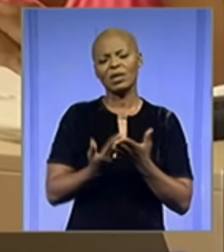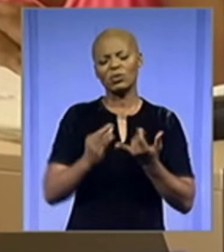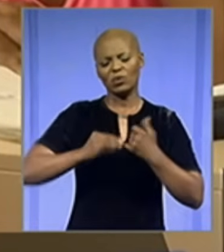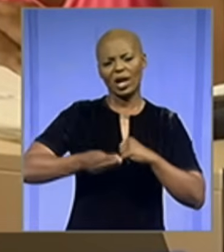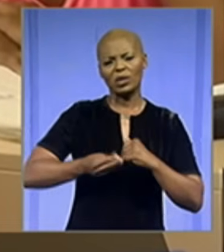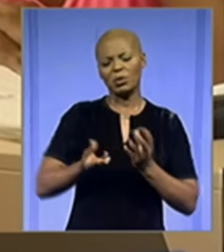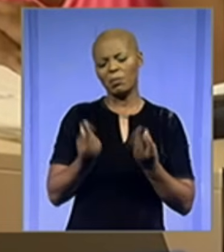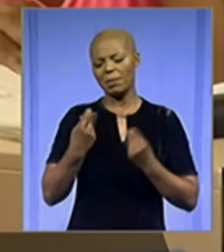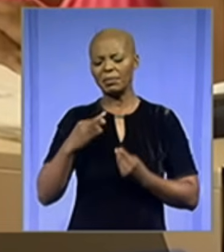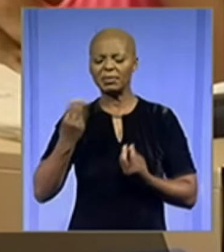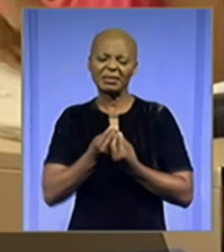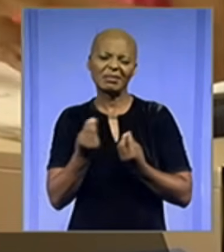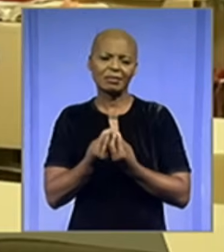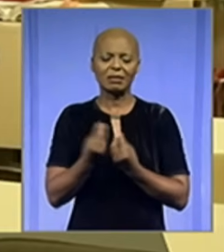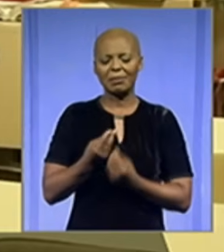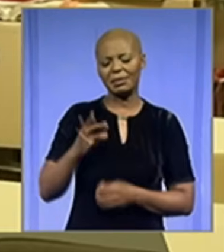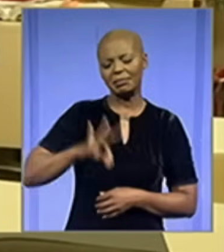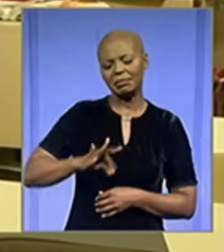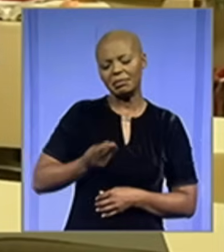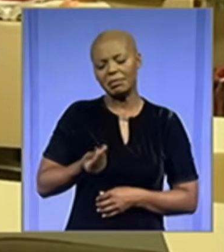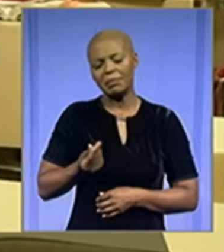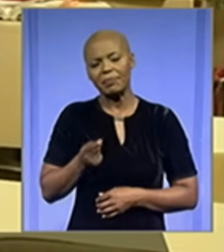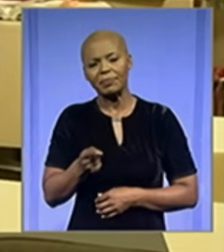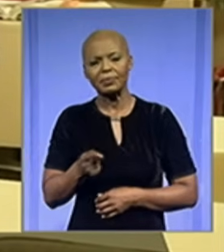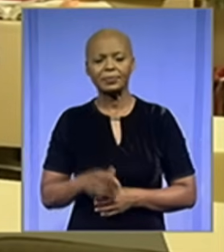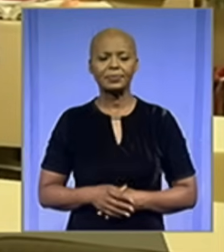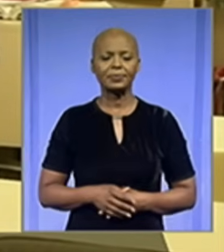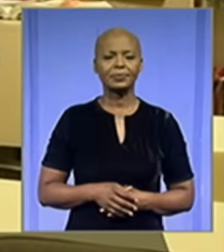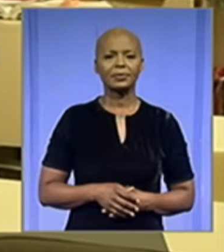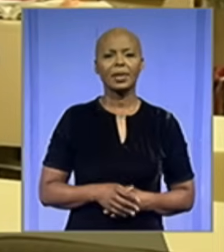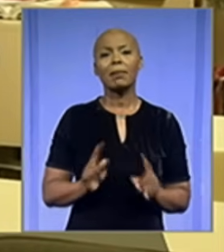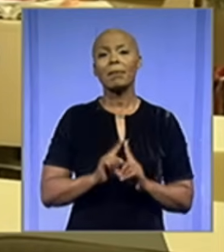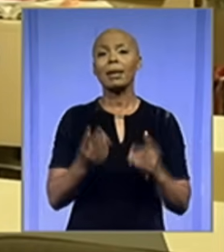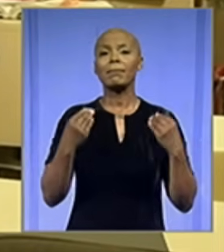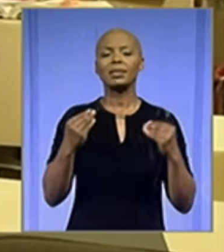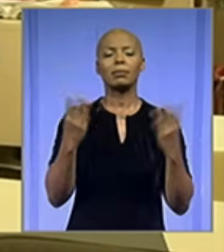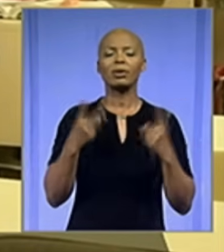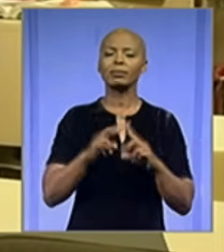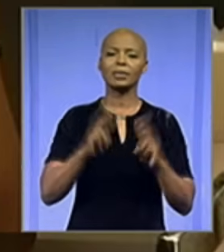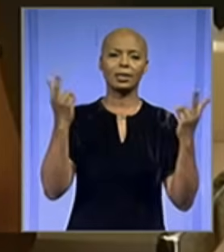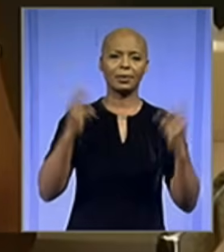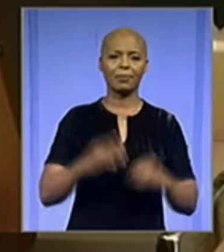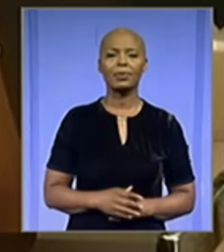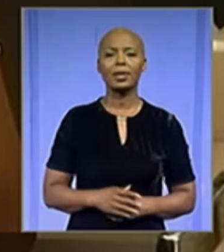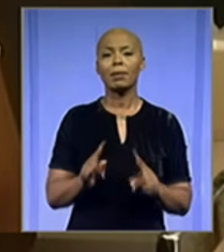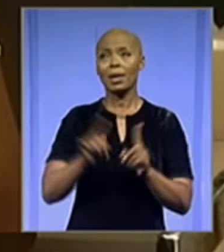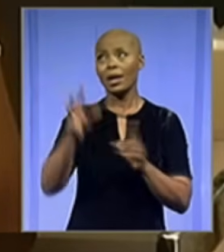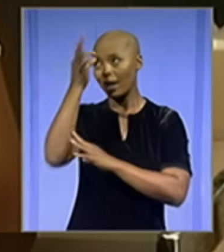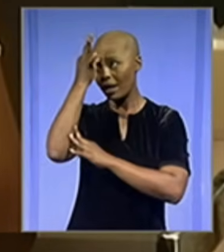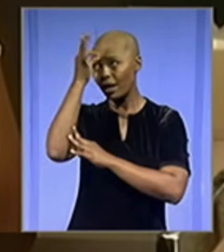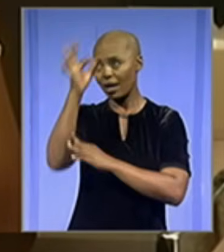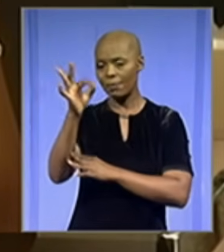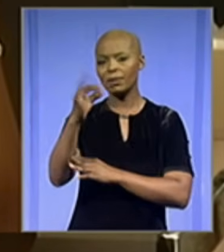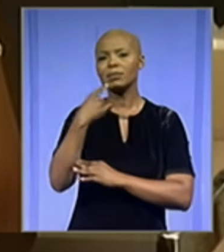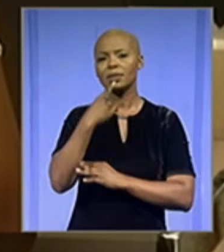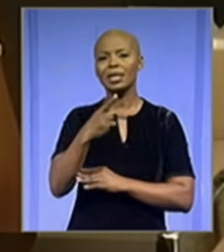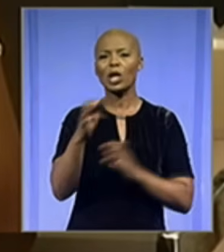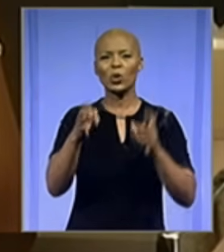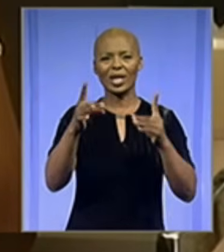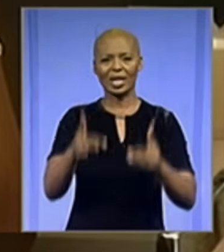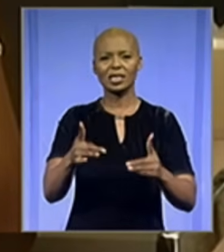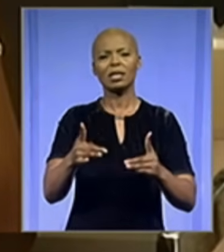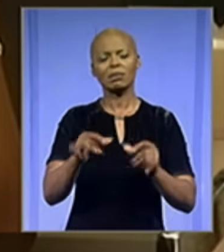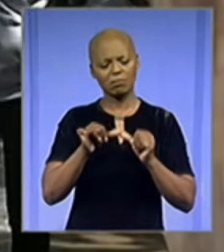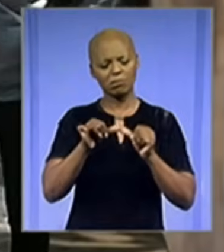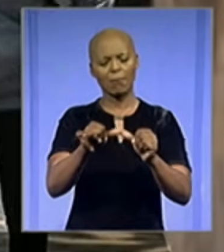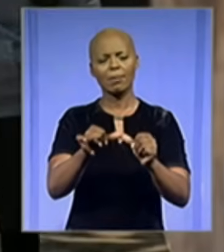tsene mo ikonoming e sa rulagangwang jaaka bagwebi. Puso gape e rotloeditse go matlafatsa lephata la thuto go netefatsa gore